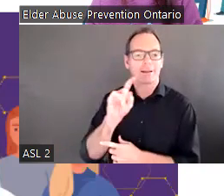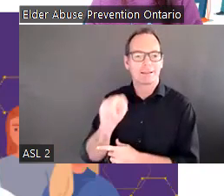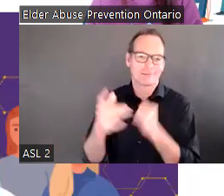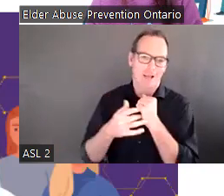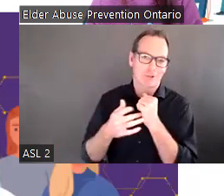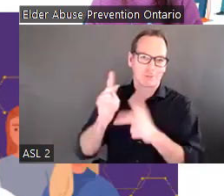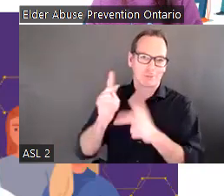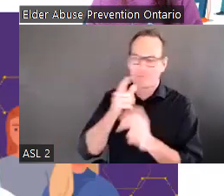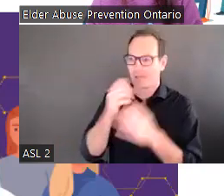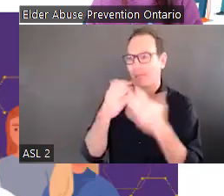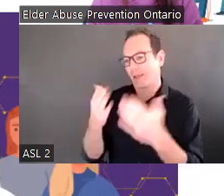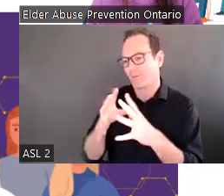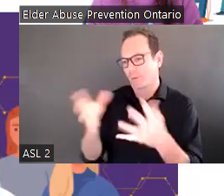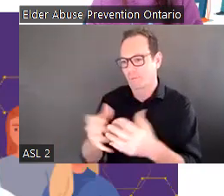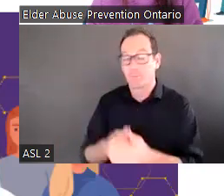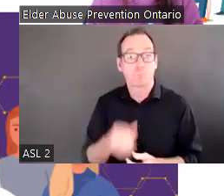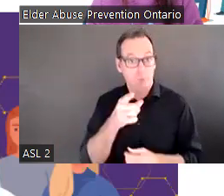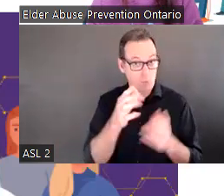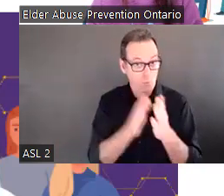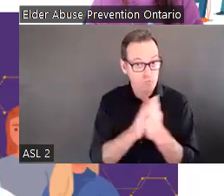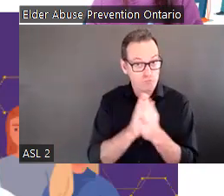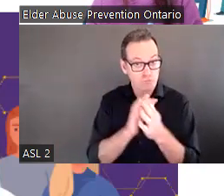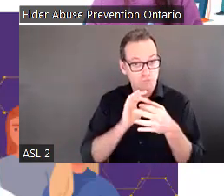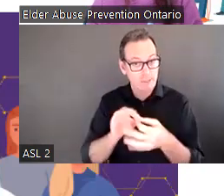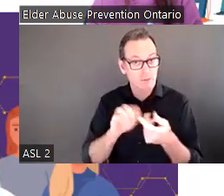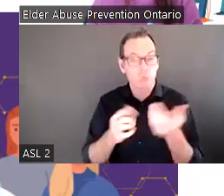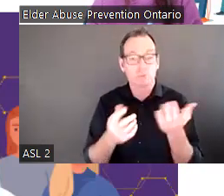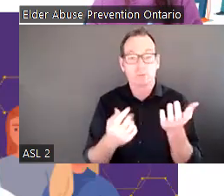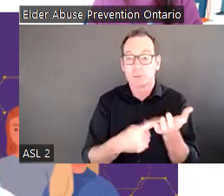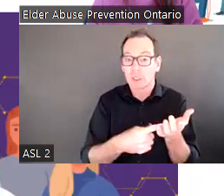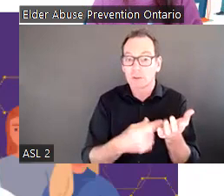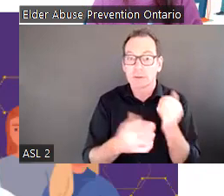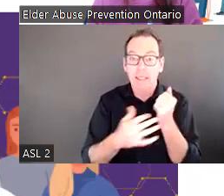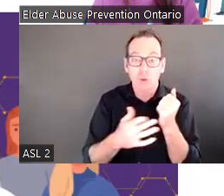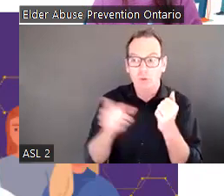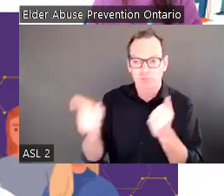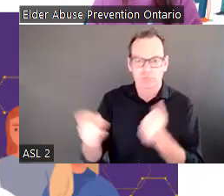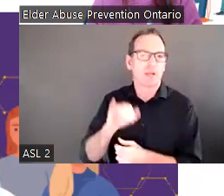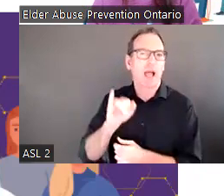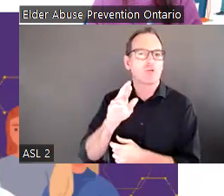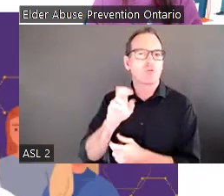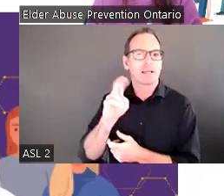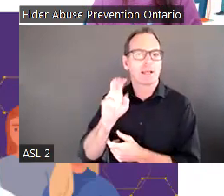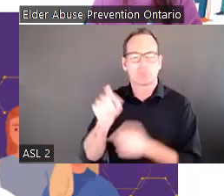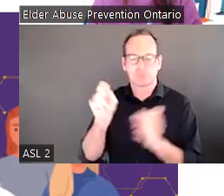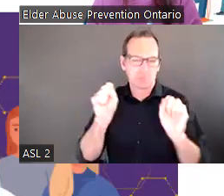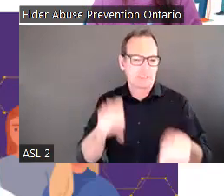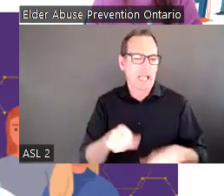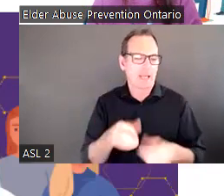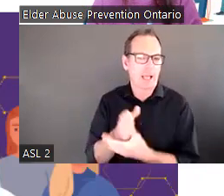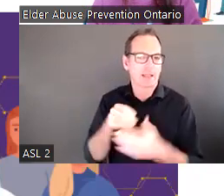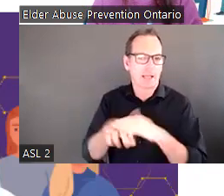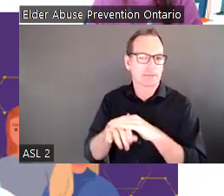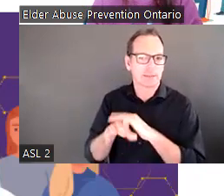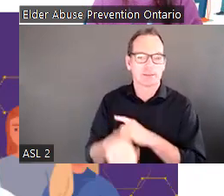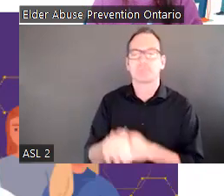our events, please reach out to her. Again, this will be on FeedLoop. It's on our website, and we'll be